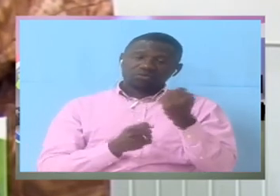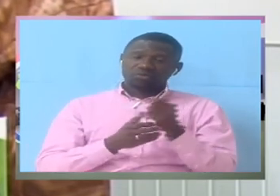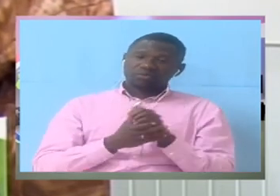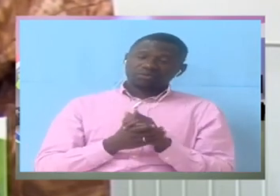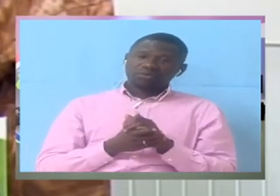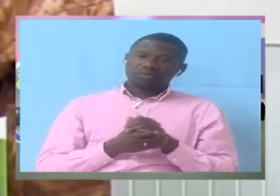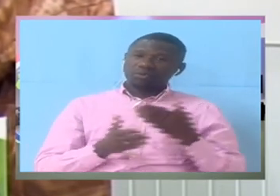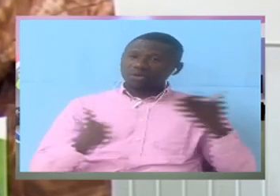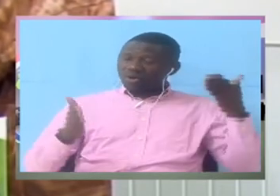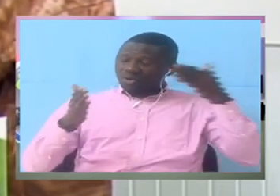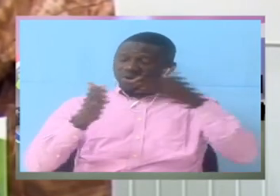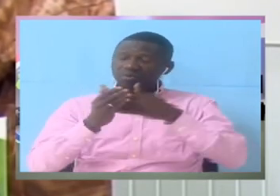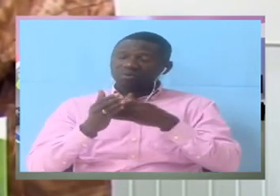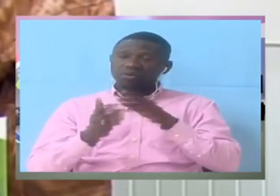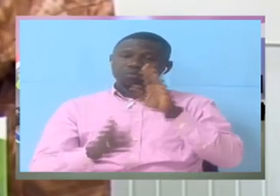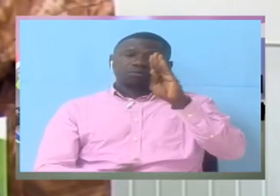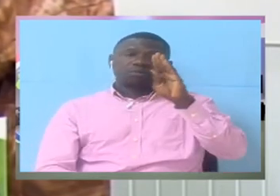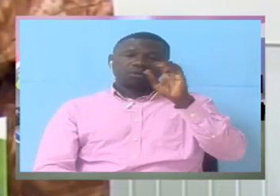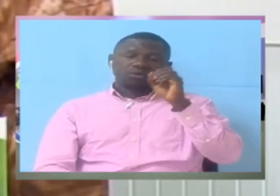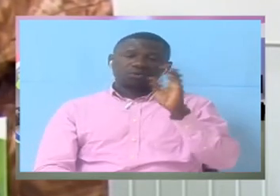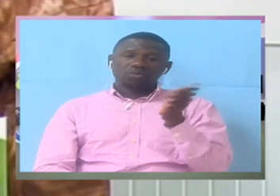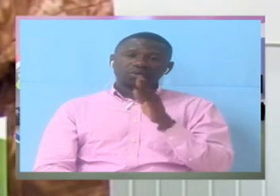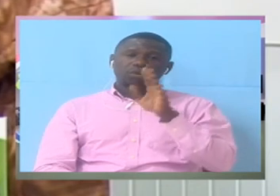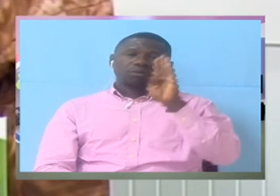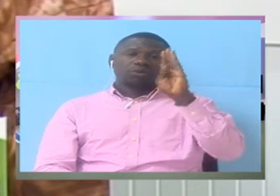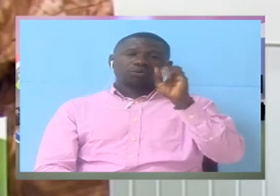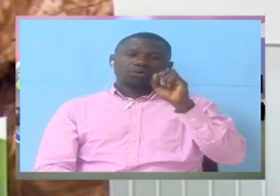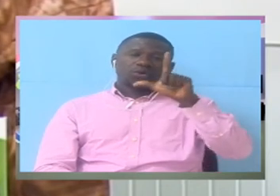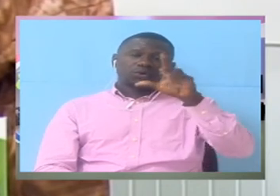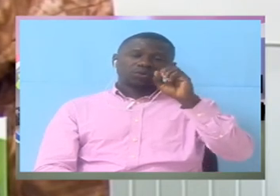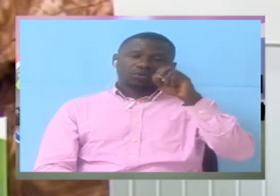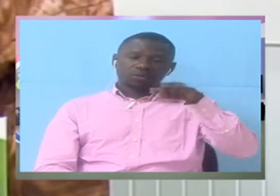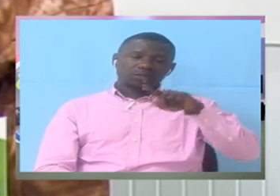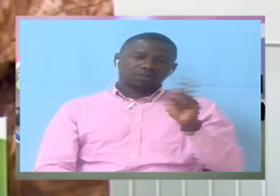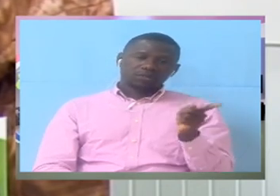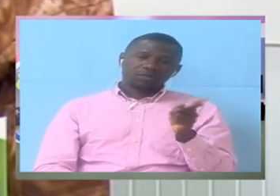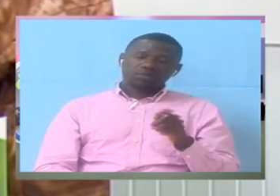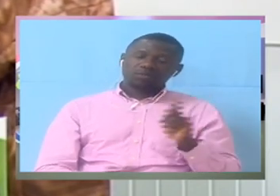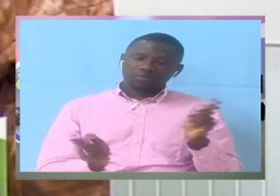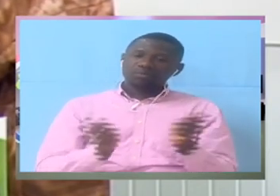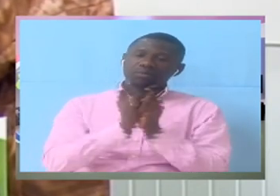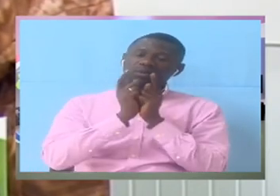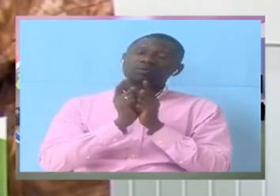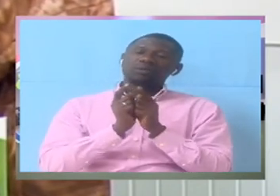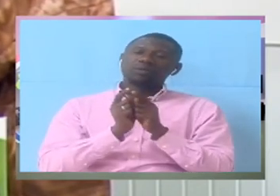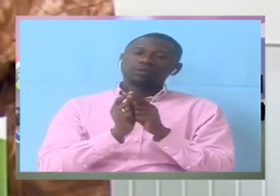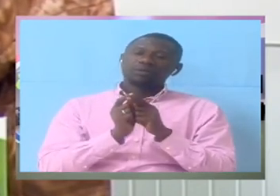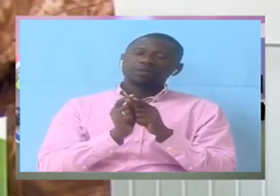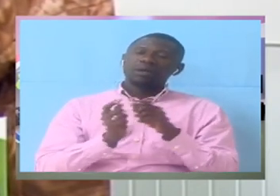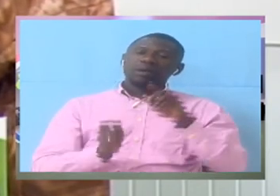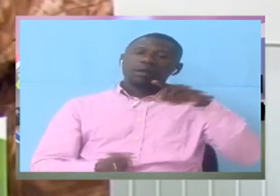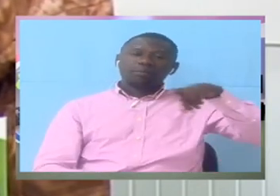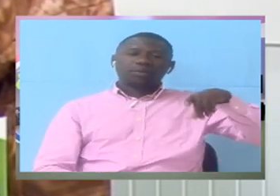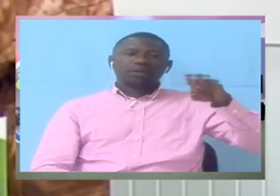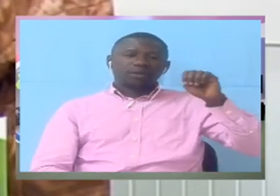vehicle. We came all the way to Bobolong. That's where we met up with Peter Singate and his